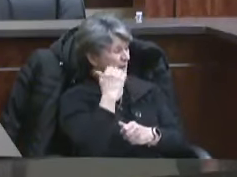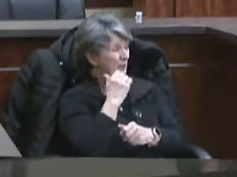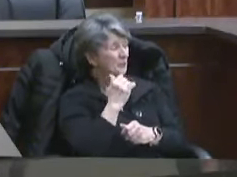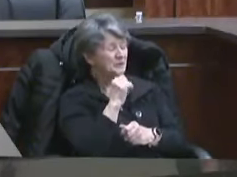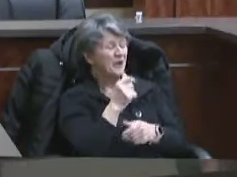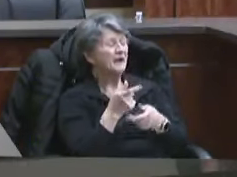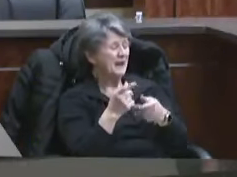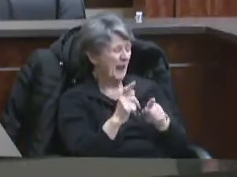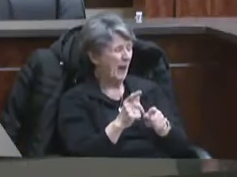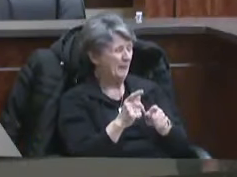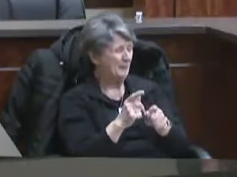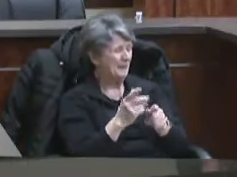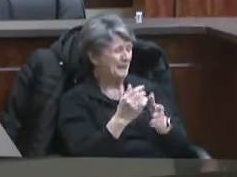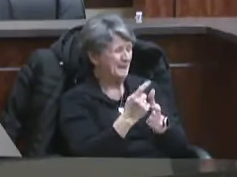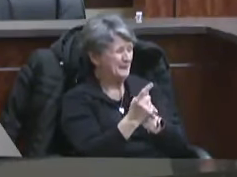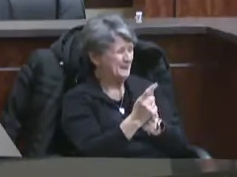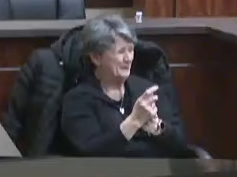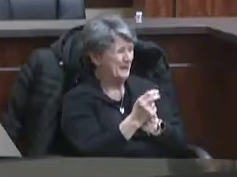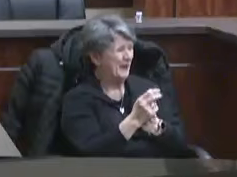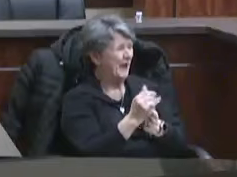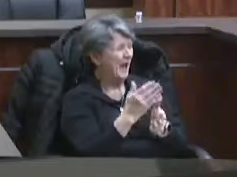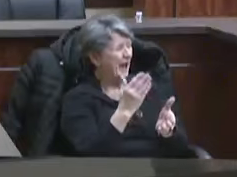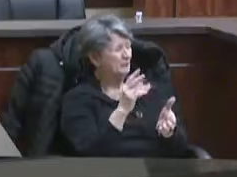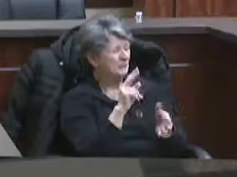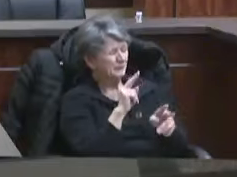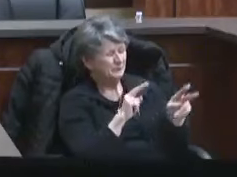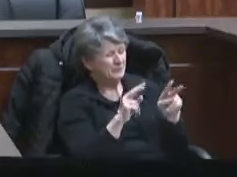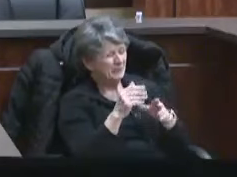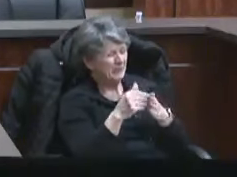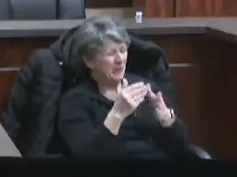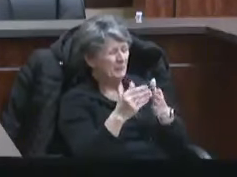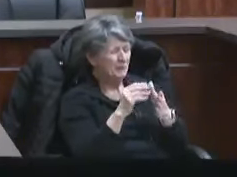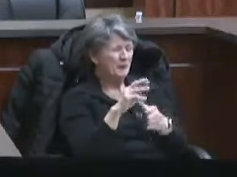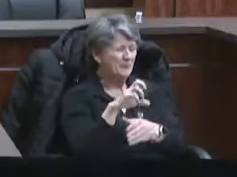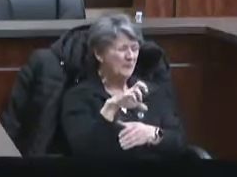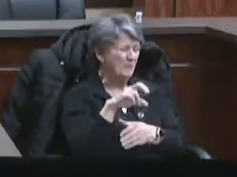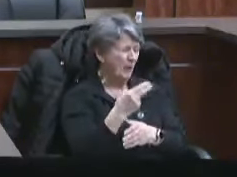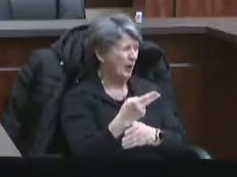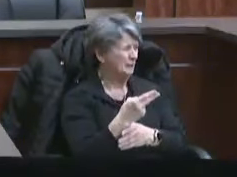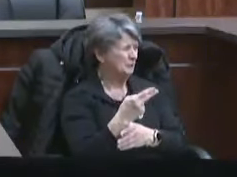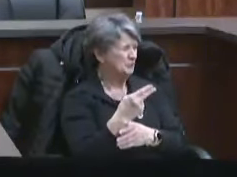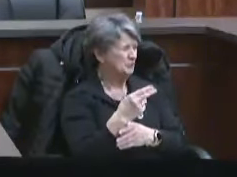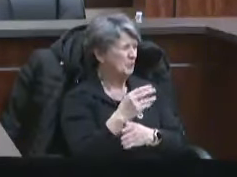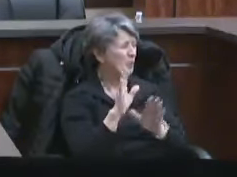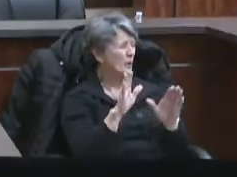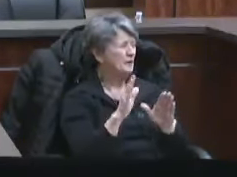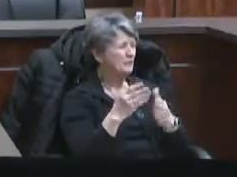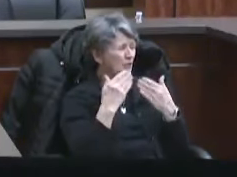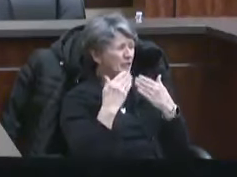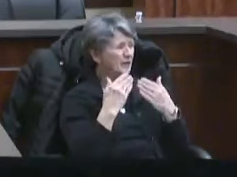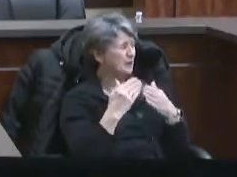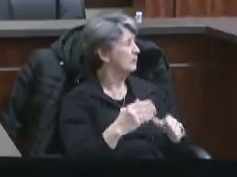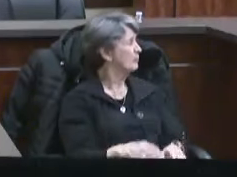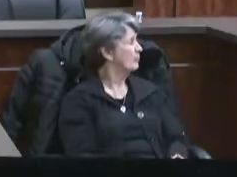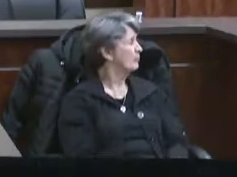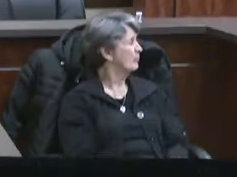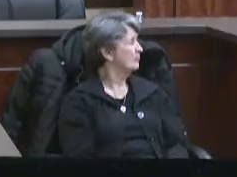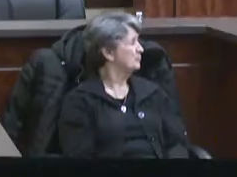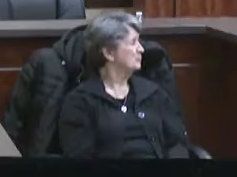or so. No, I'll be looking for something maybe March. It will take care of it. Super. Thank you. Thank you for bringing it to our attention.